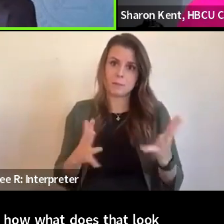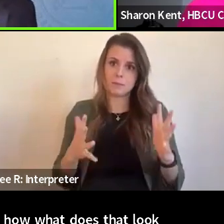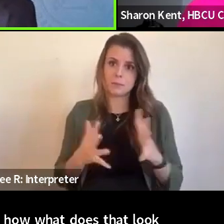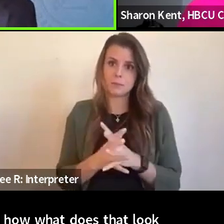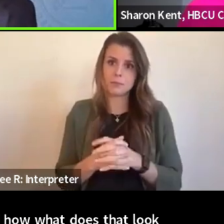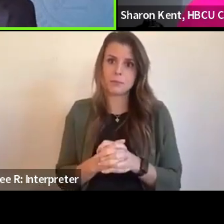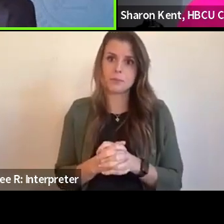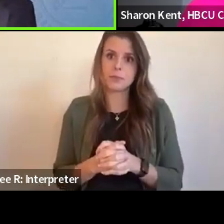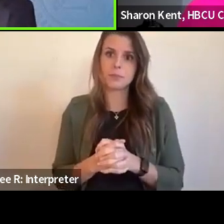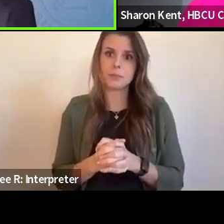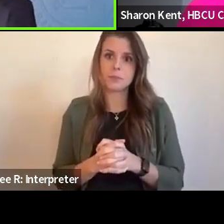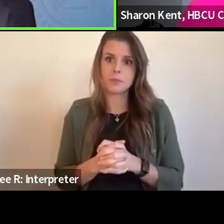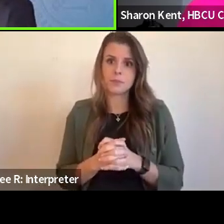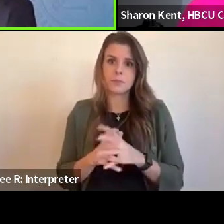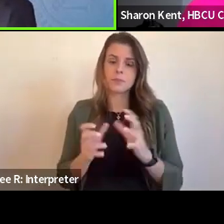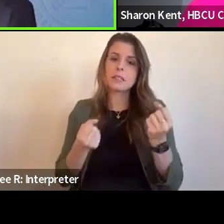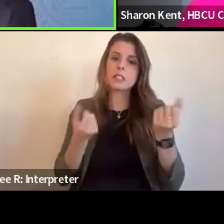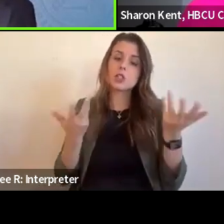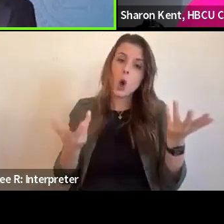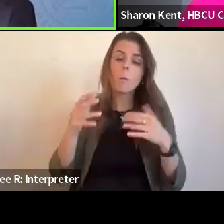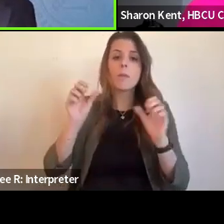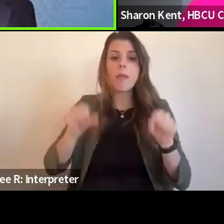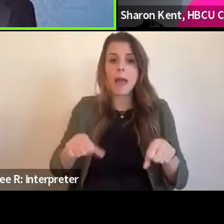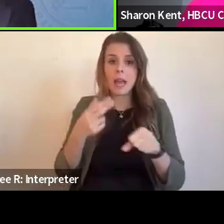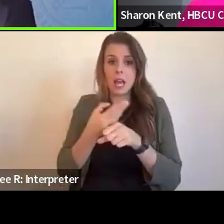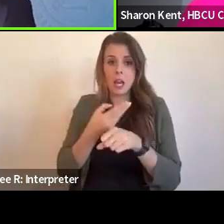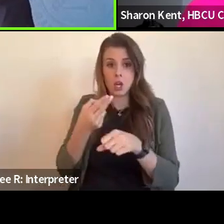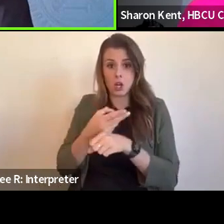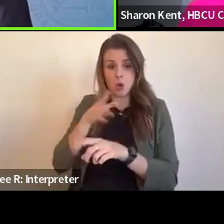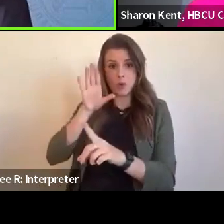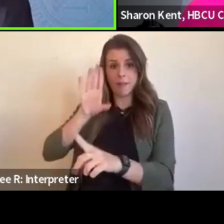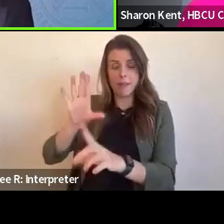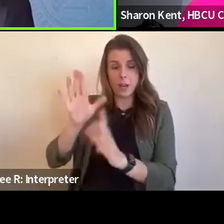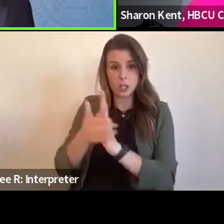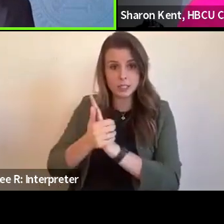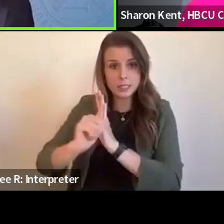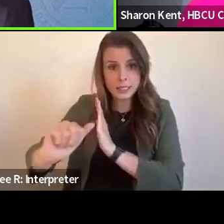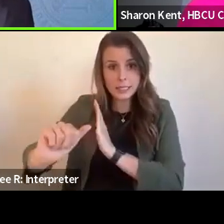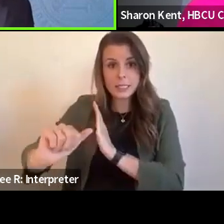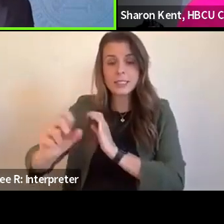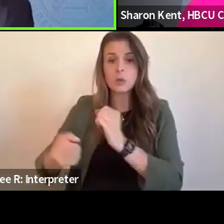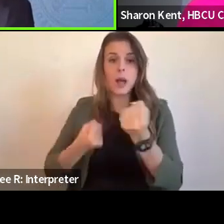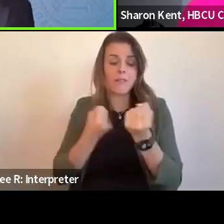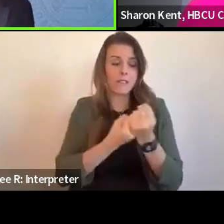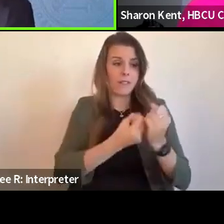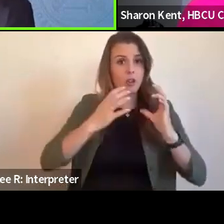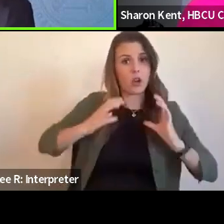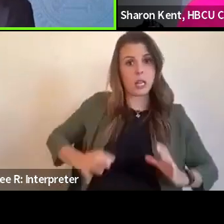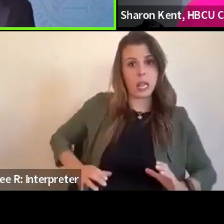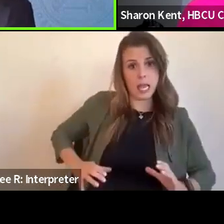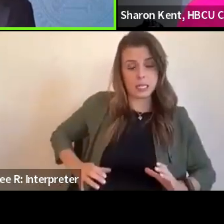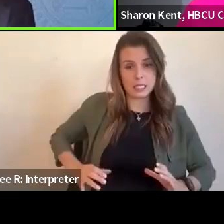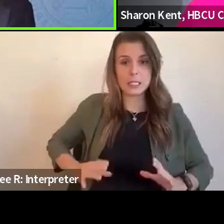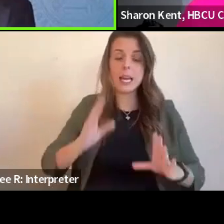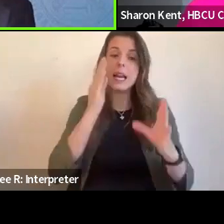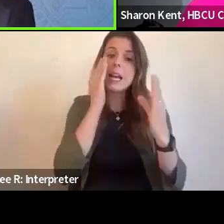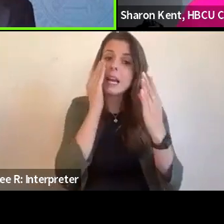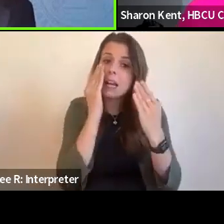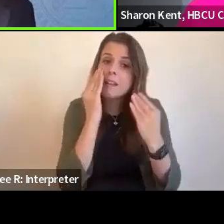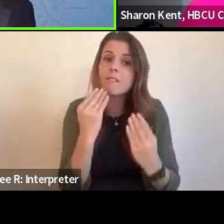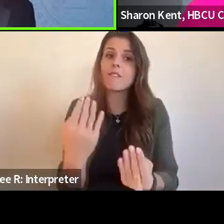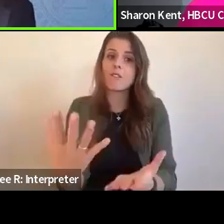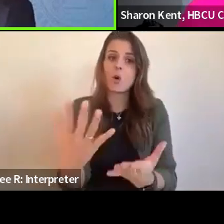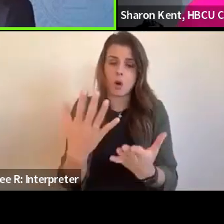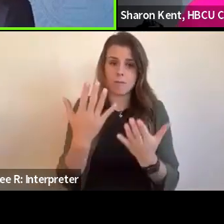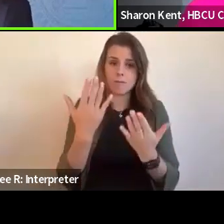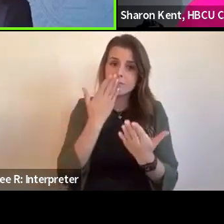aggressive advocates, and they can use those skills to advocate for their clients and inform financial education